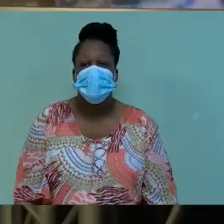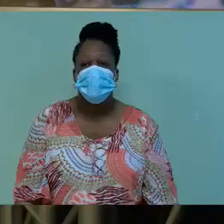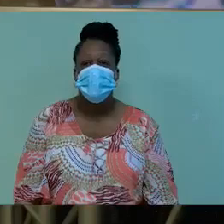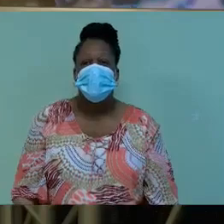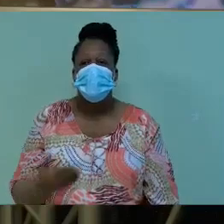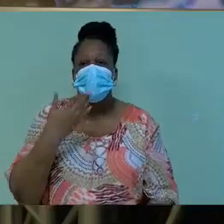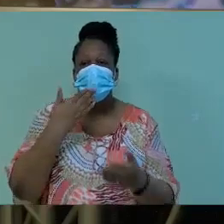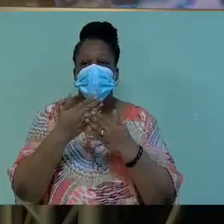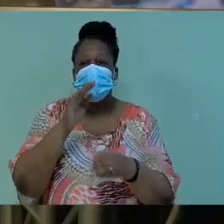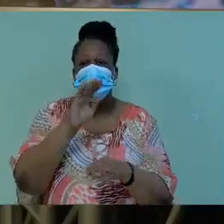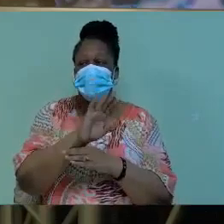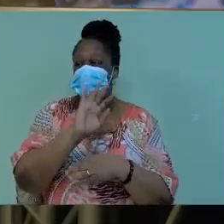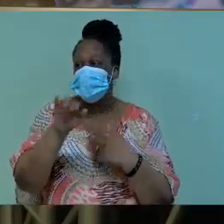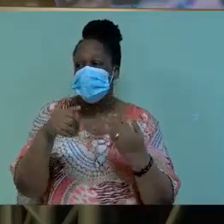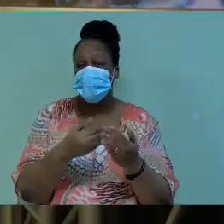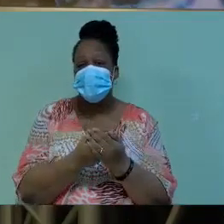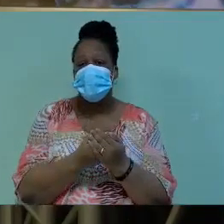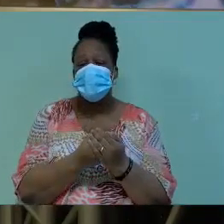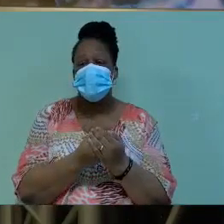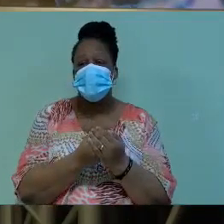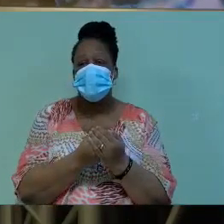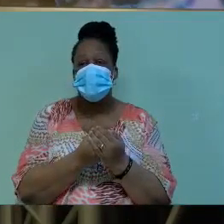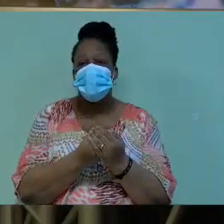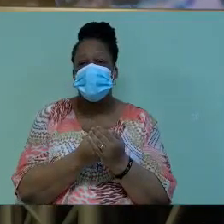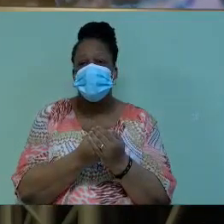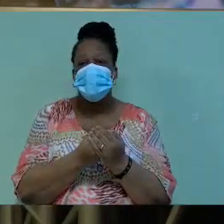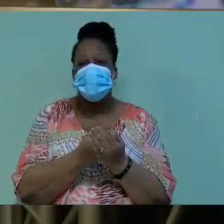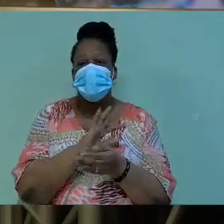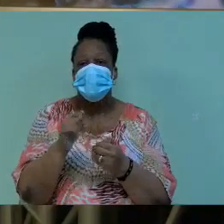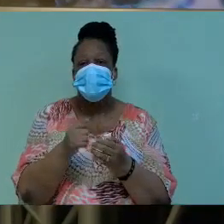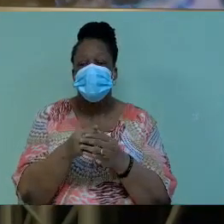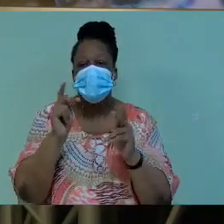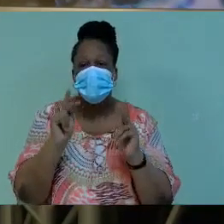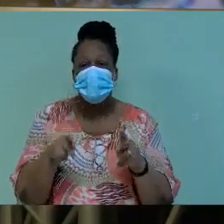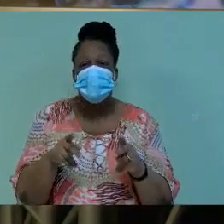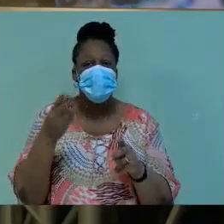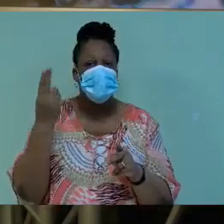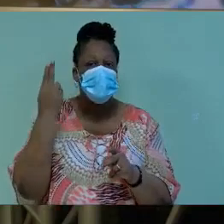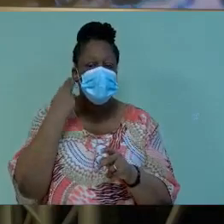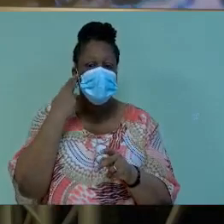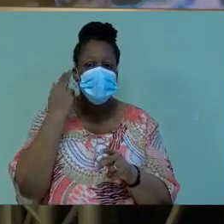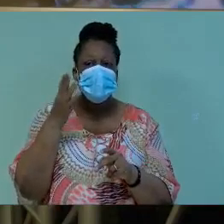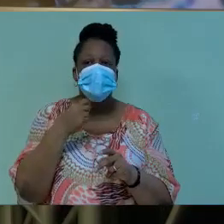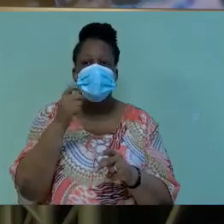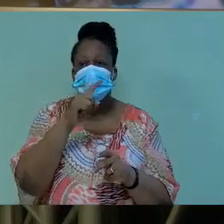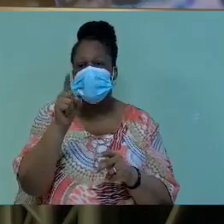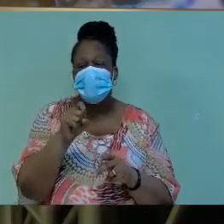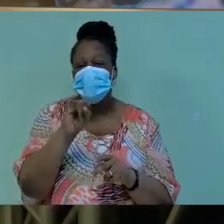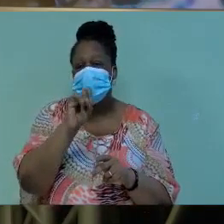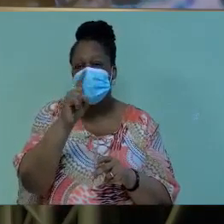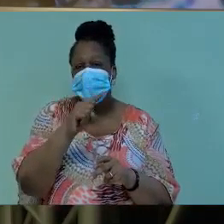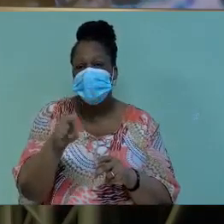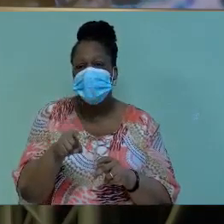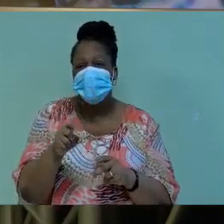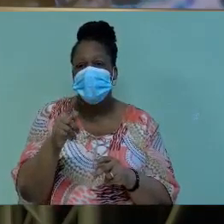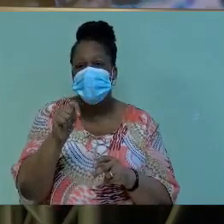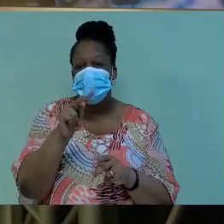Good afternoon, listening public, persons who are listening to ZIZ radio,